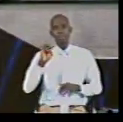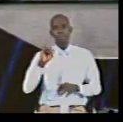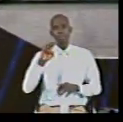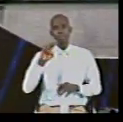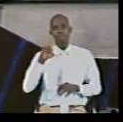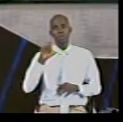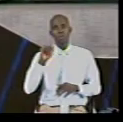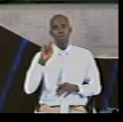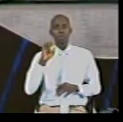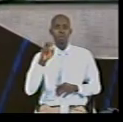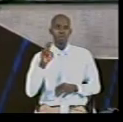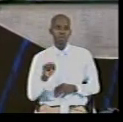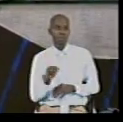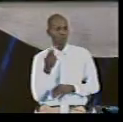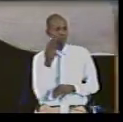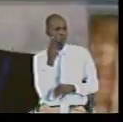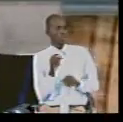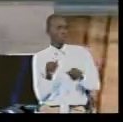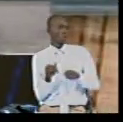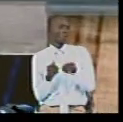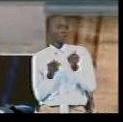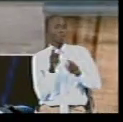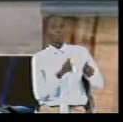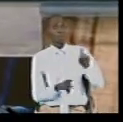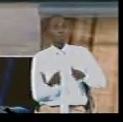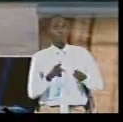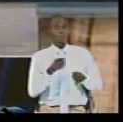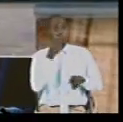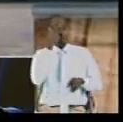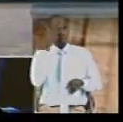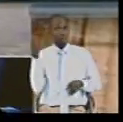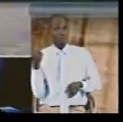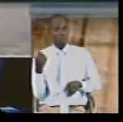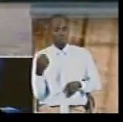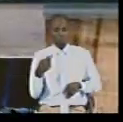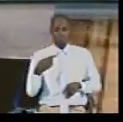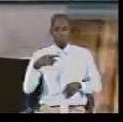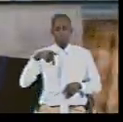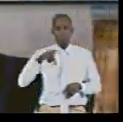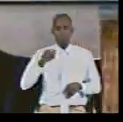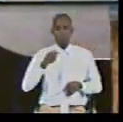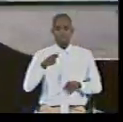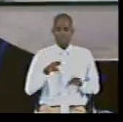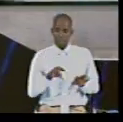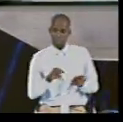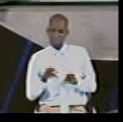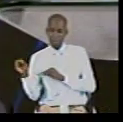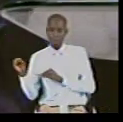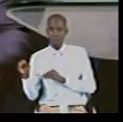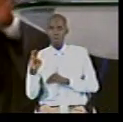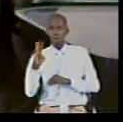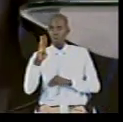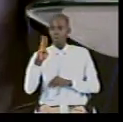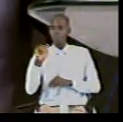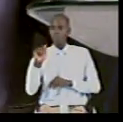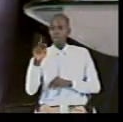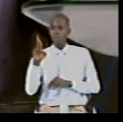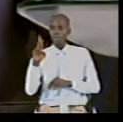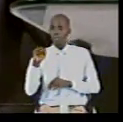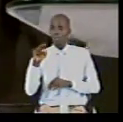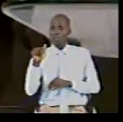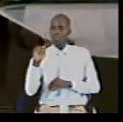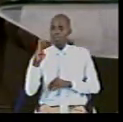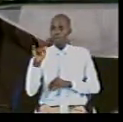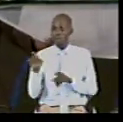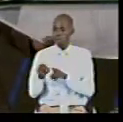see other people, because Peter dissembled, Barnabas also followed, and many other people too,